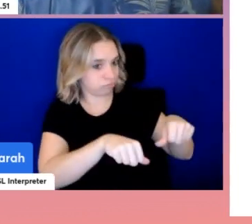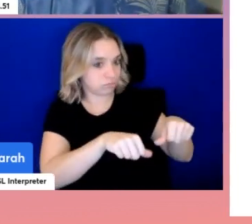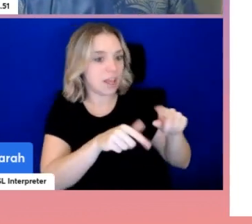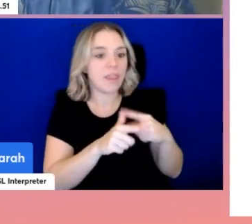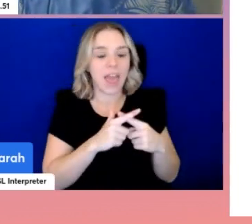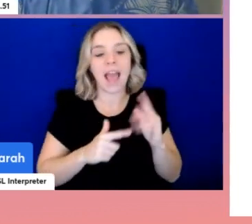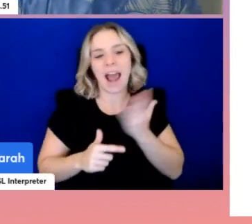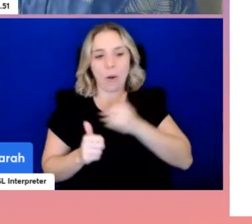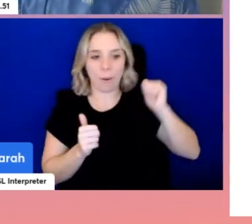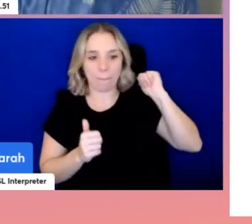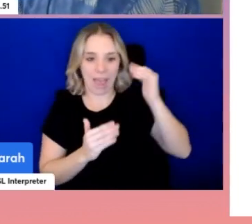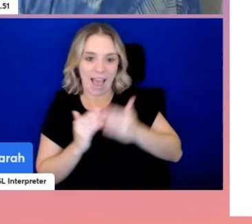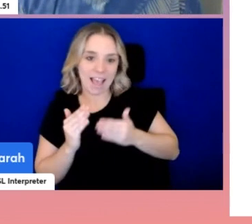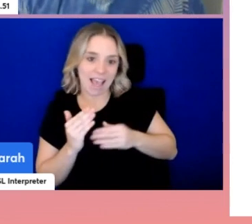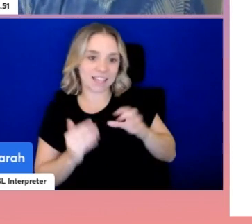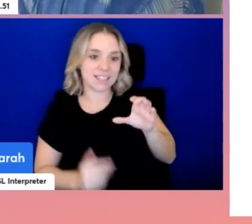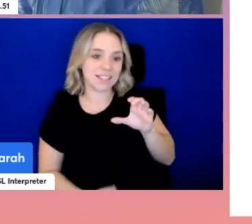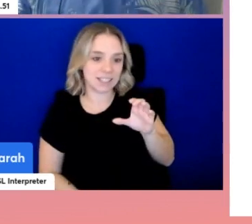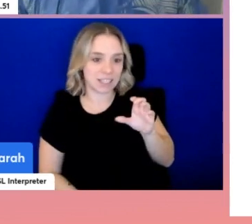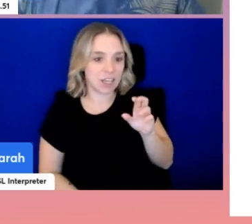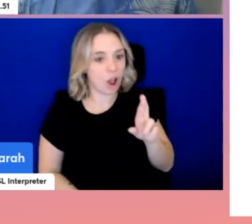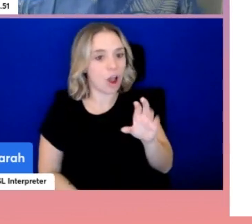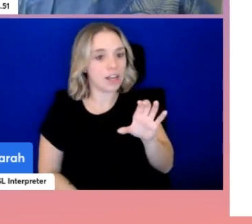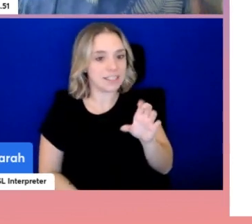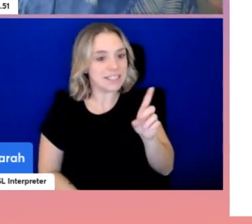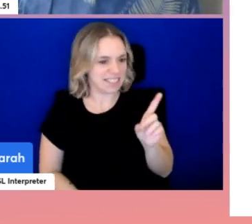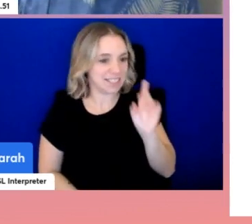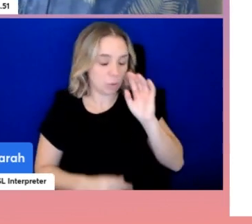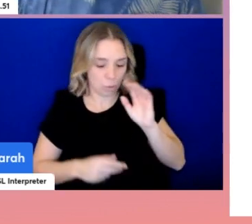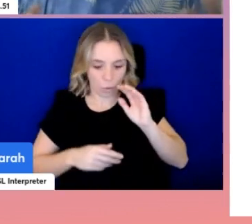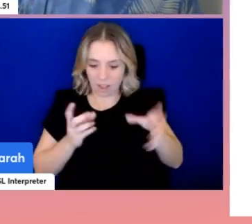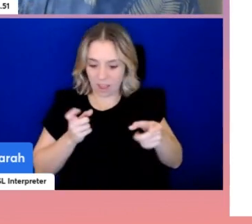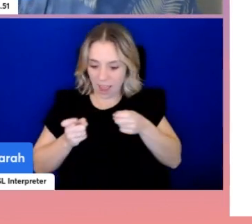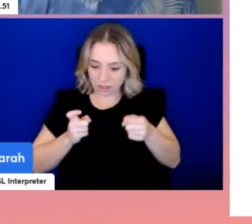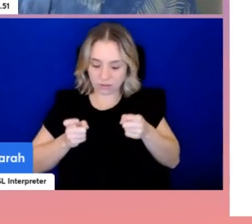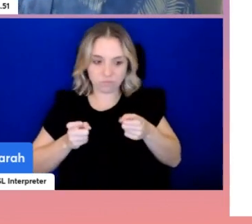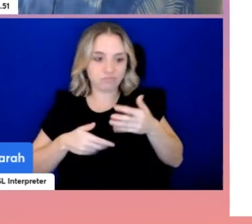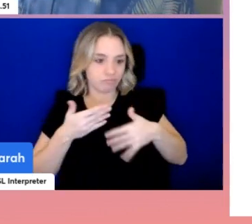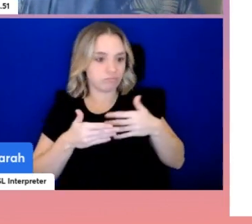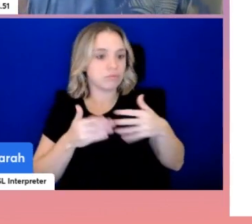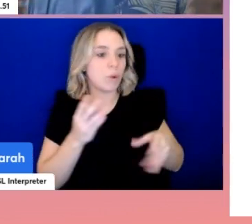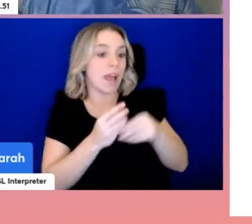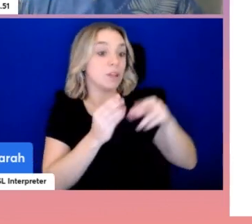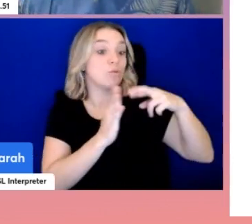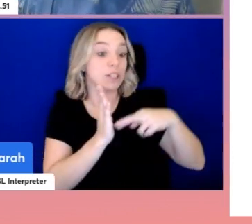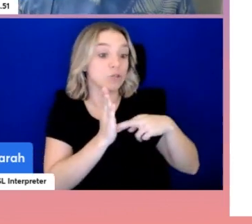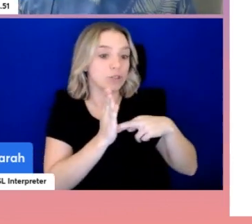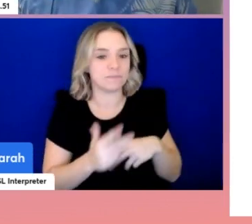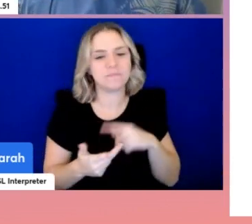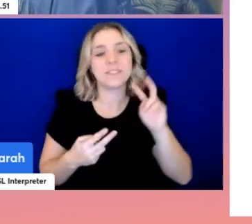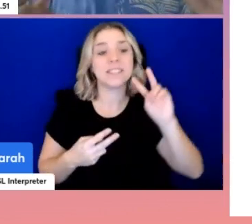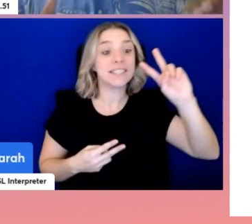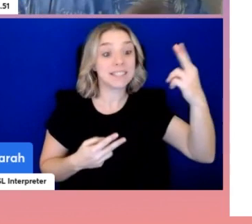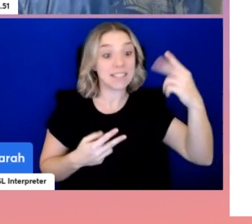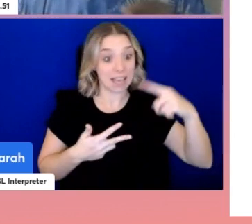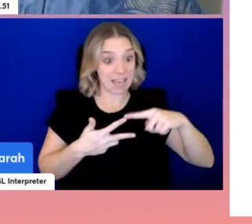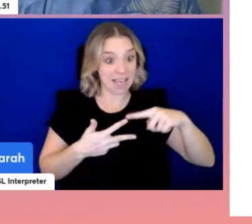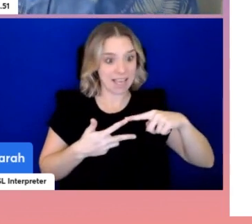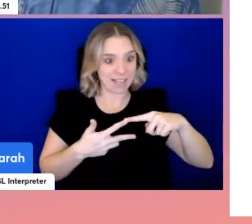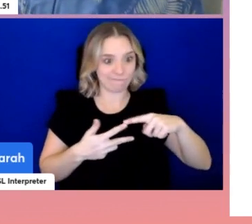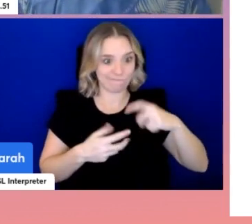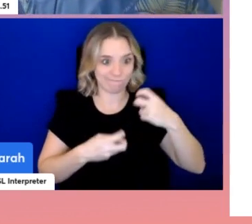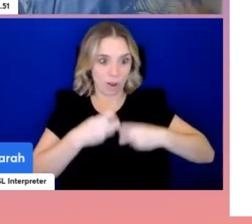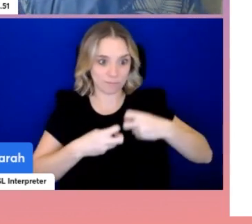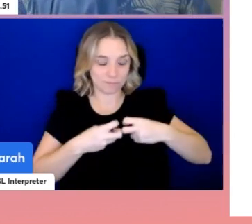the permissions to add a module to the registry. Number two is module versioning, right? So when we started working on this, you had to use